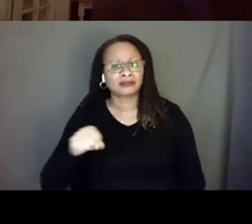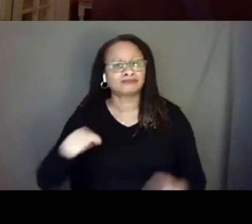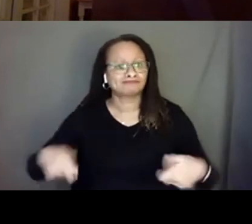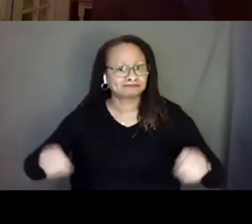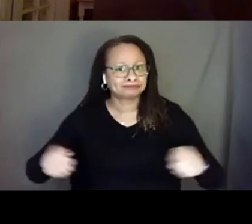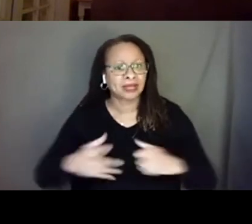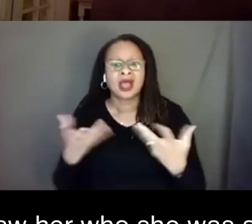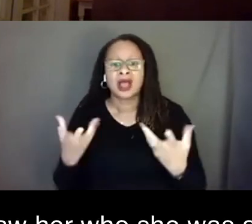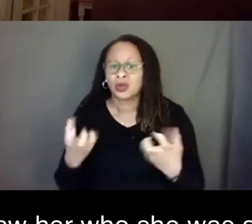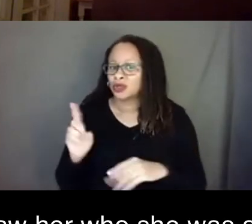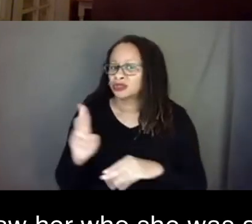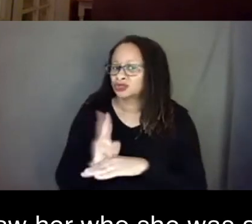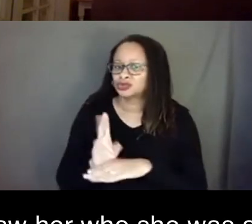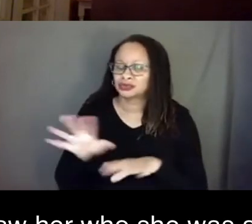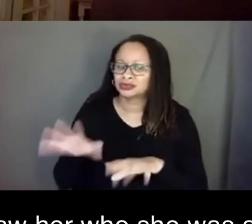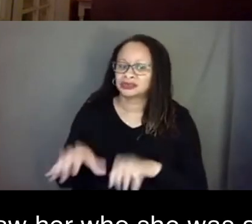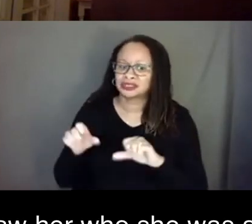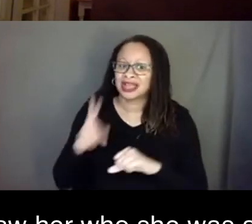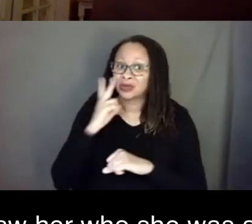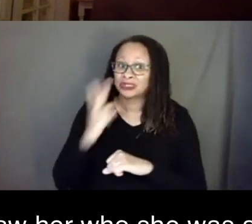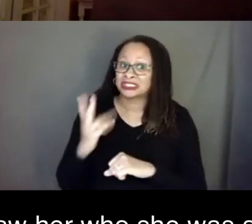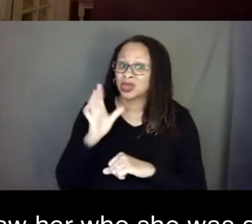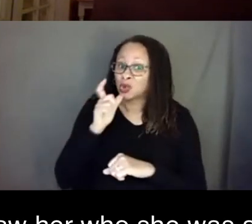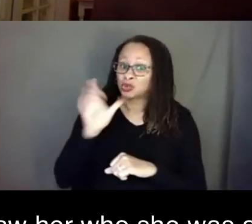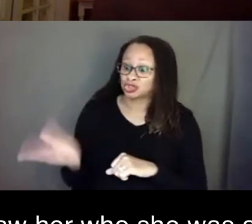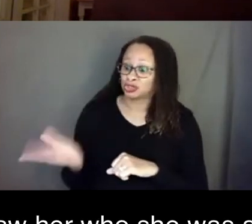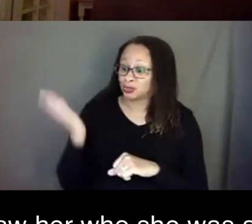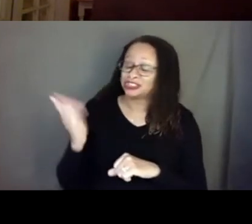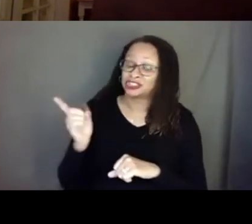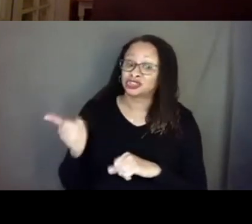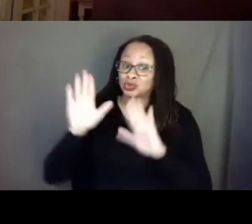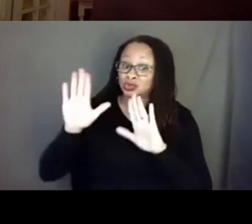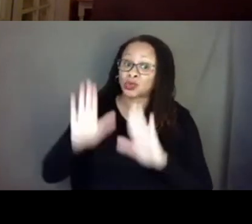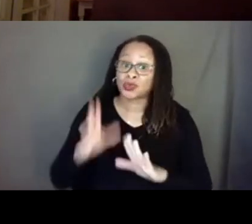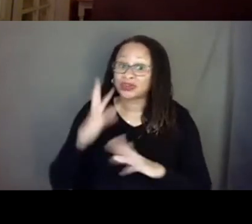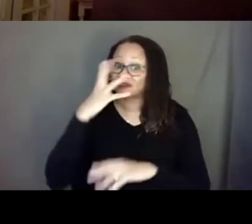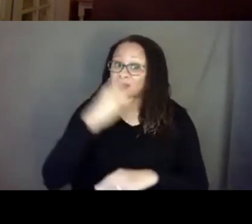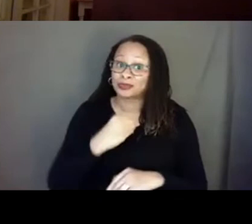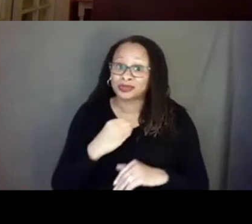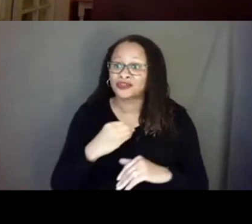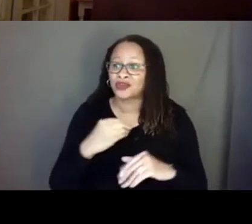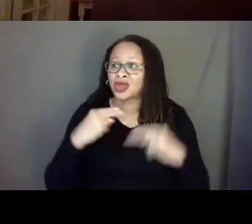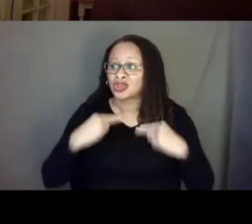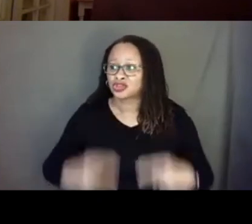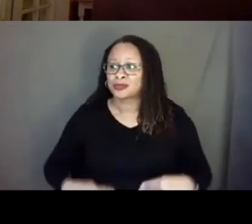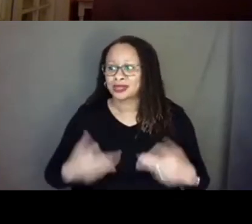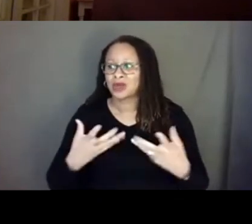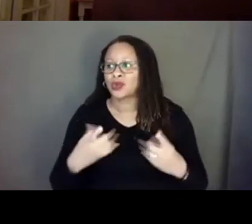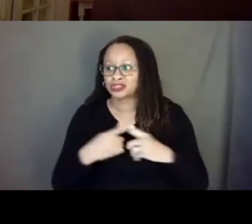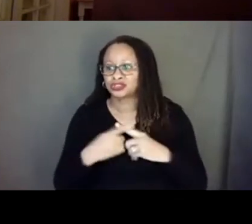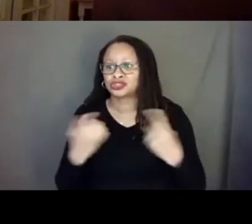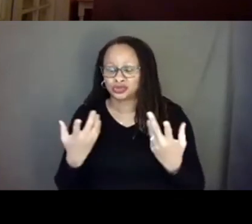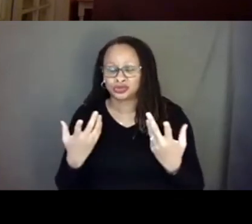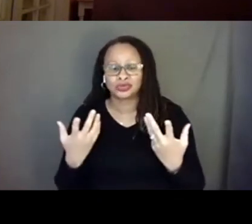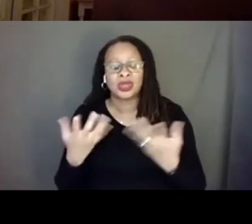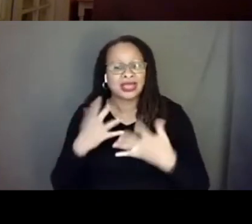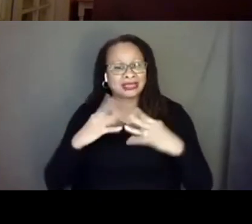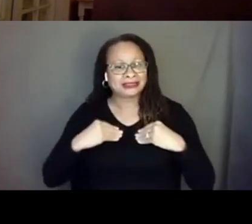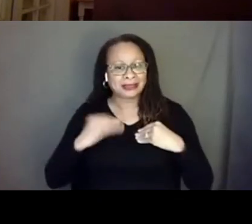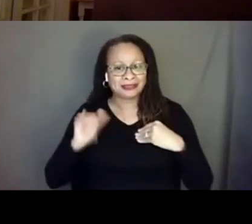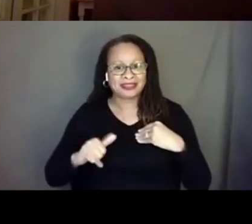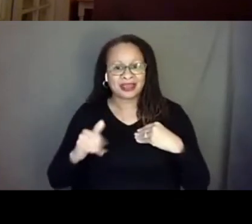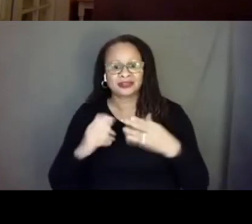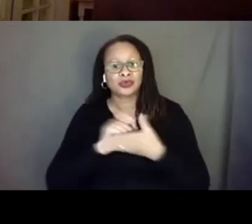to, you know, I saw her who she was, and she was just wonderful, beautiful human being. And I just wanted to embrace that. So I rewrote the half